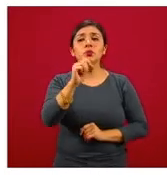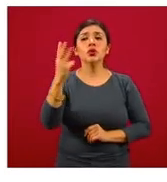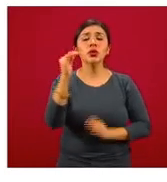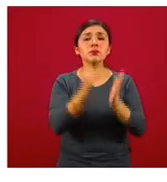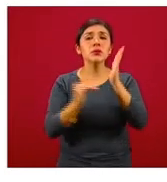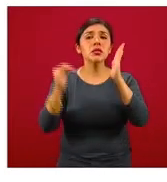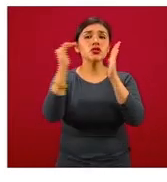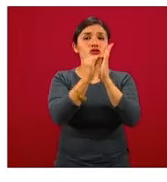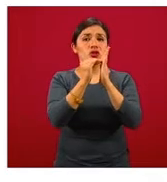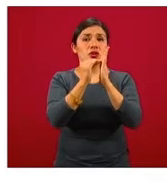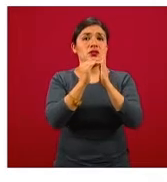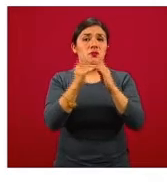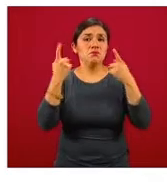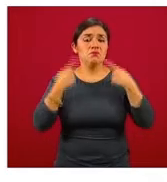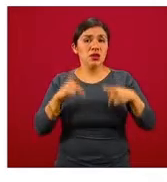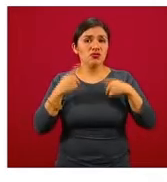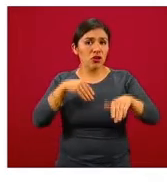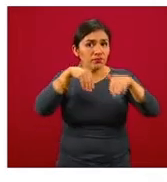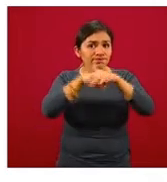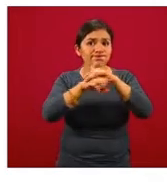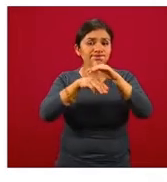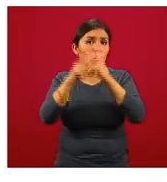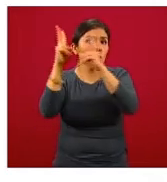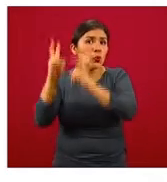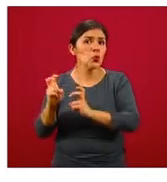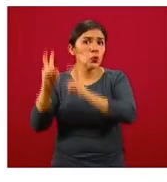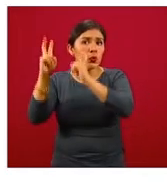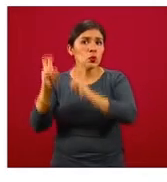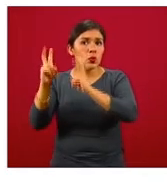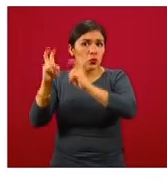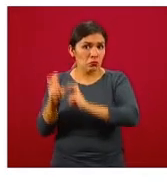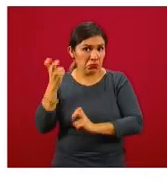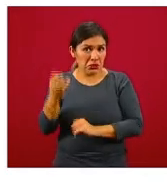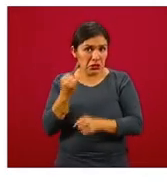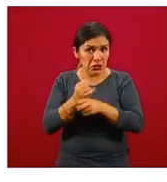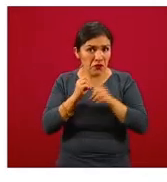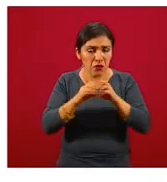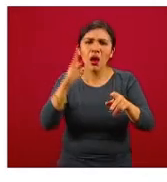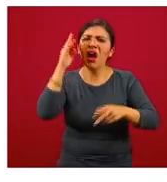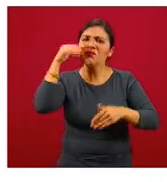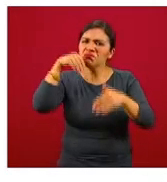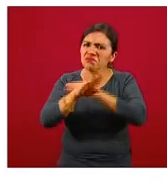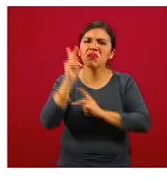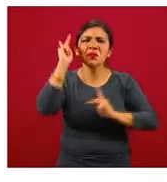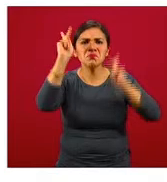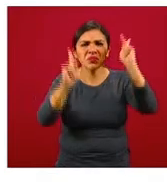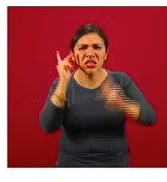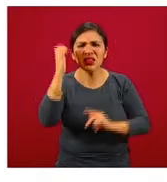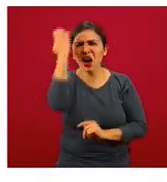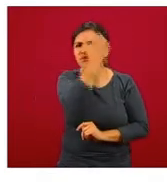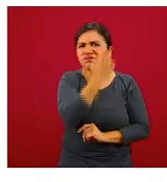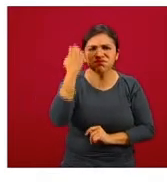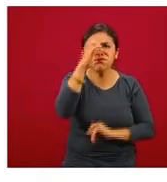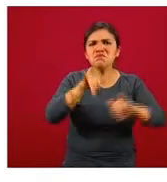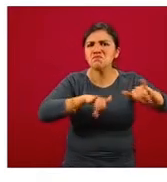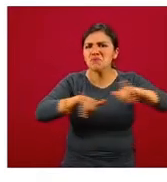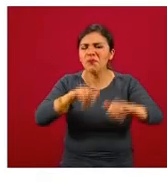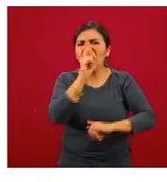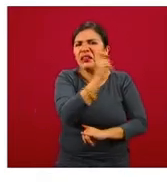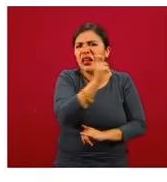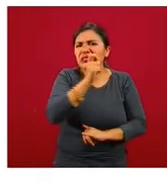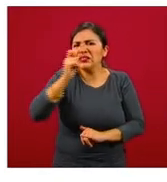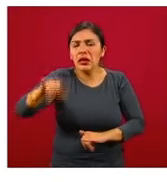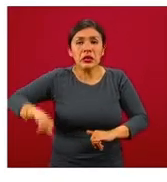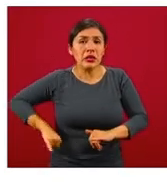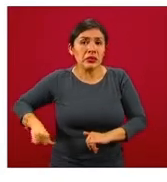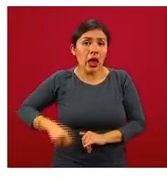They're helping millones us with all of these de descargas 3.3 de la base de million datos, downloads visitas, of the análisis database de los and mapas, database, and it